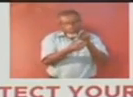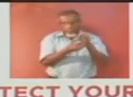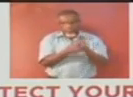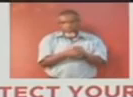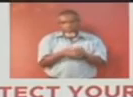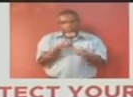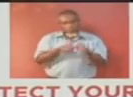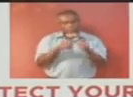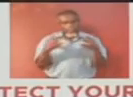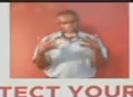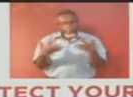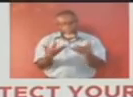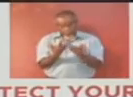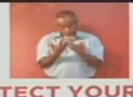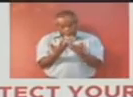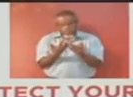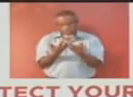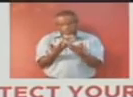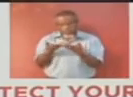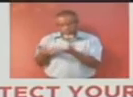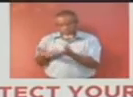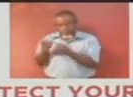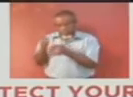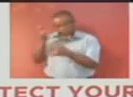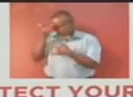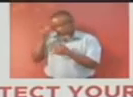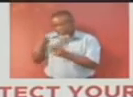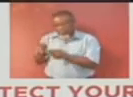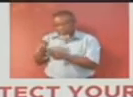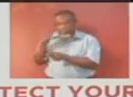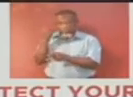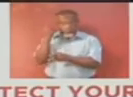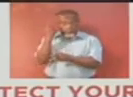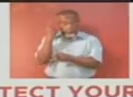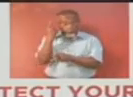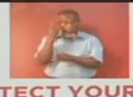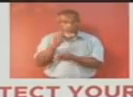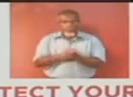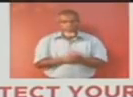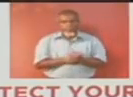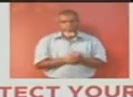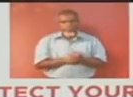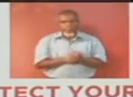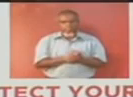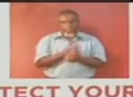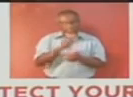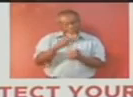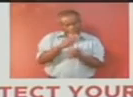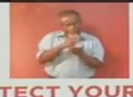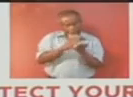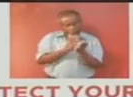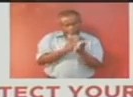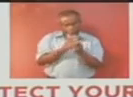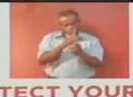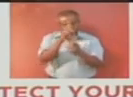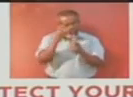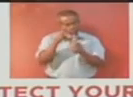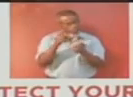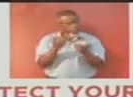in accordance with international best practice. The second bit of the question, can you just remind me what that second bit was?